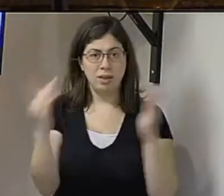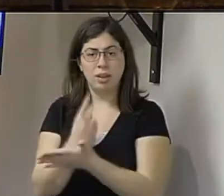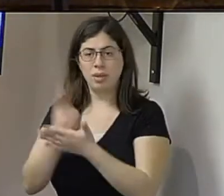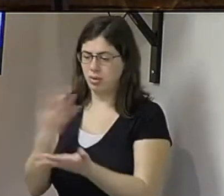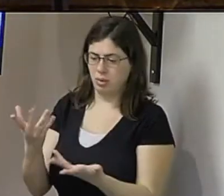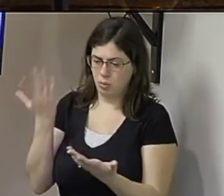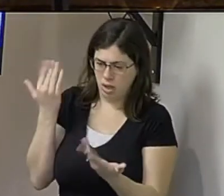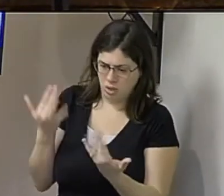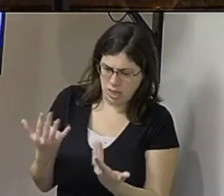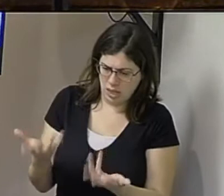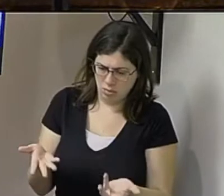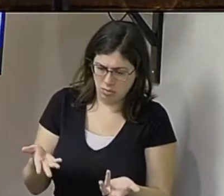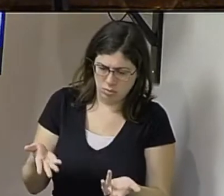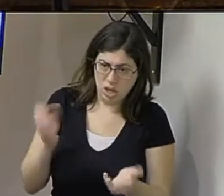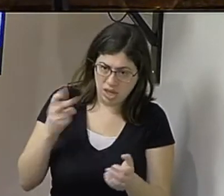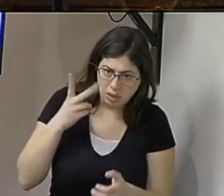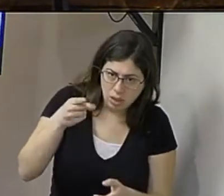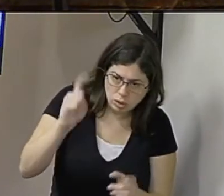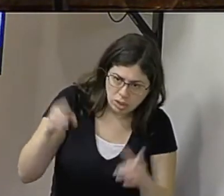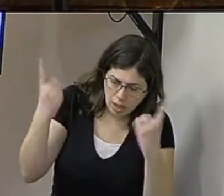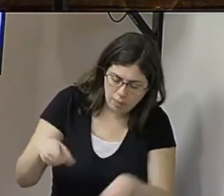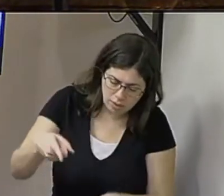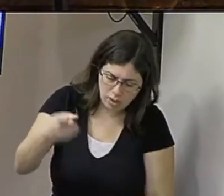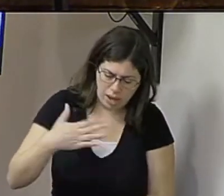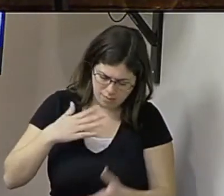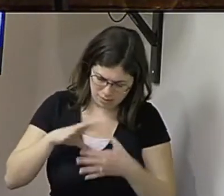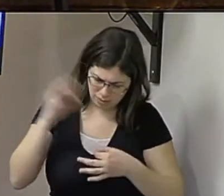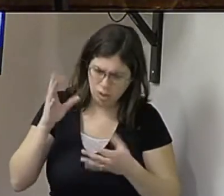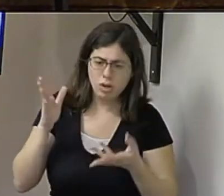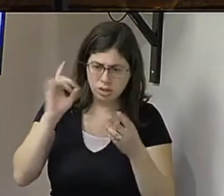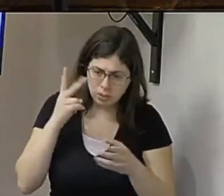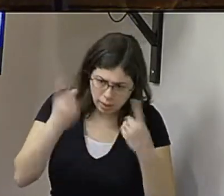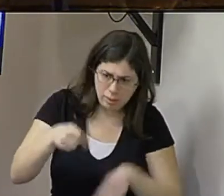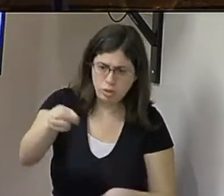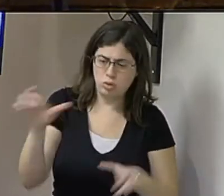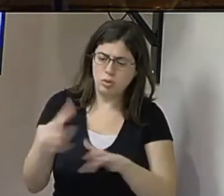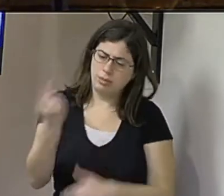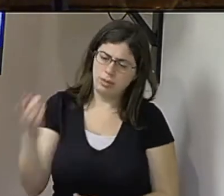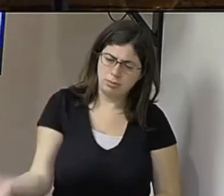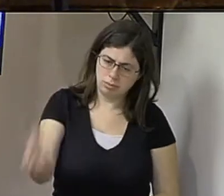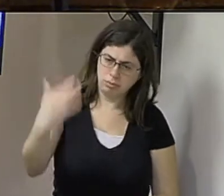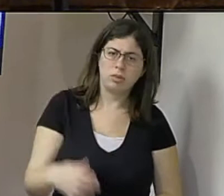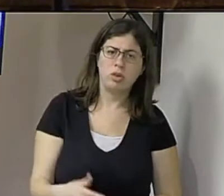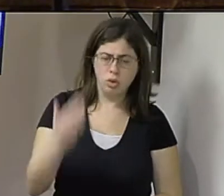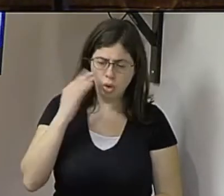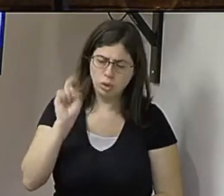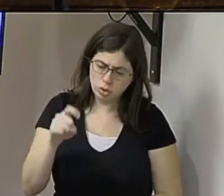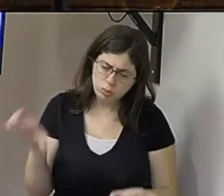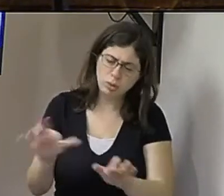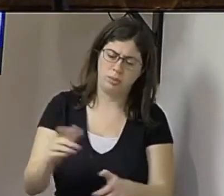says, what are you waiting for? You can see what should be done. You have my spirit. You see what's going on. Do something, right? You know what you